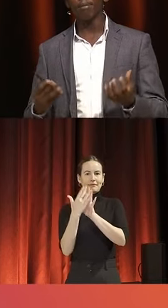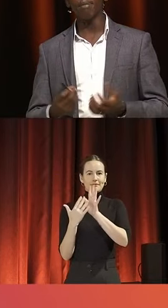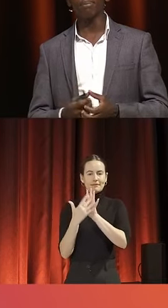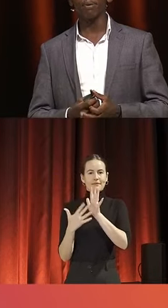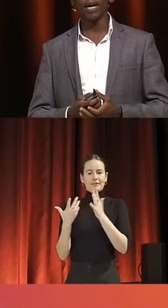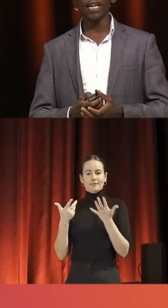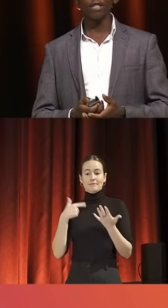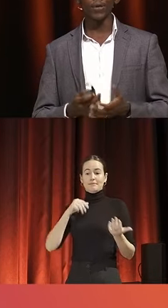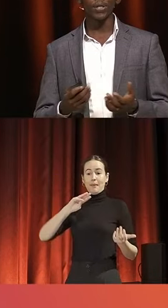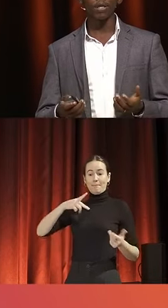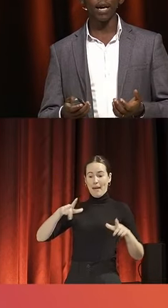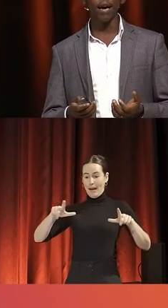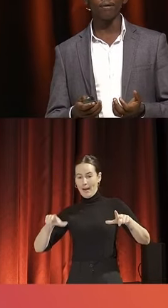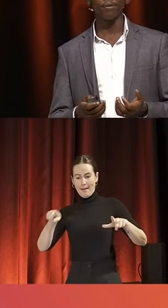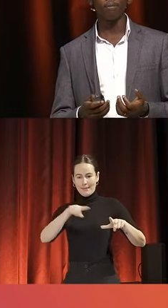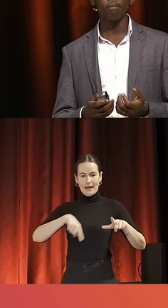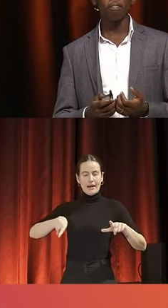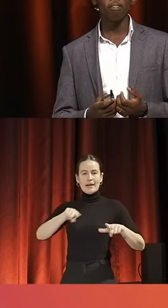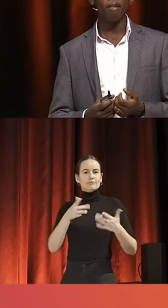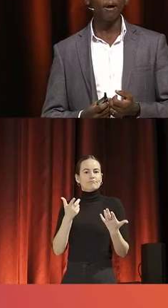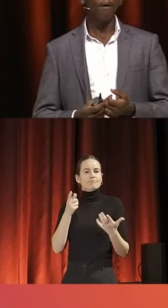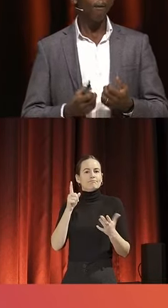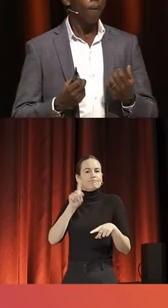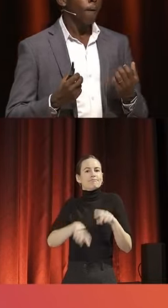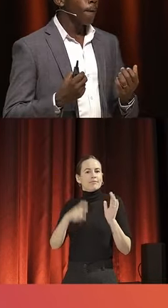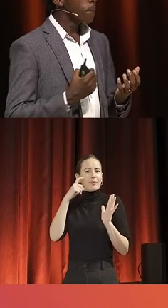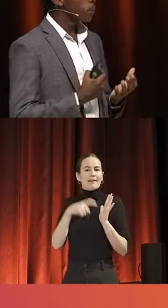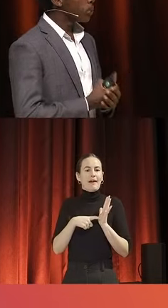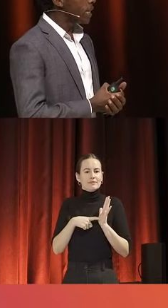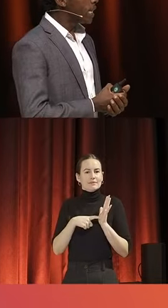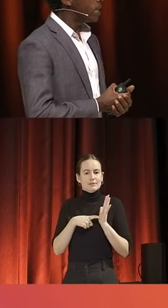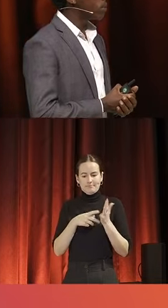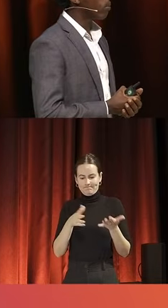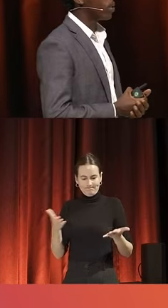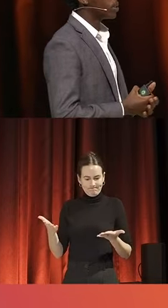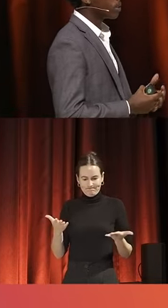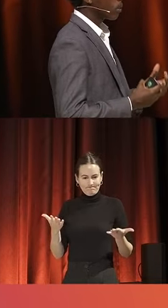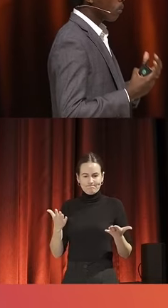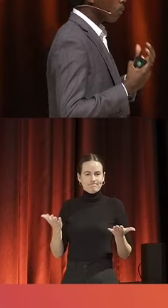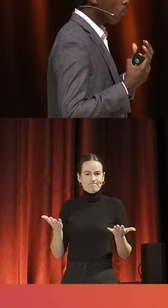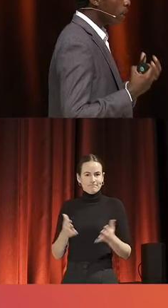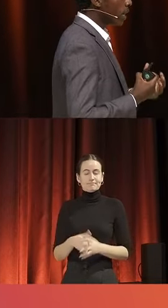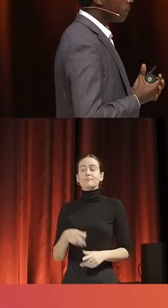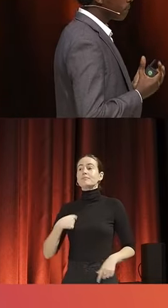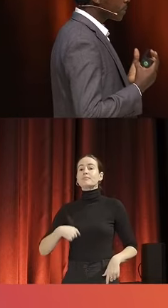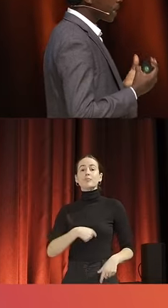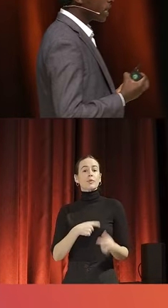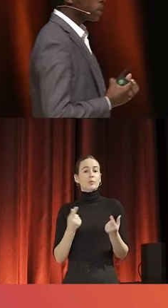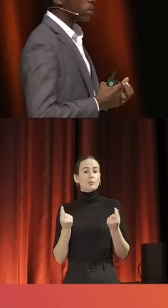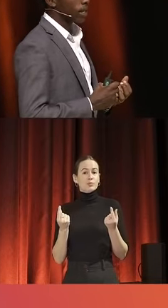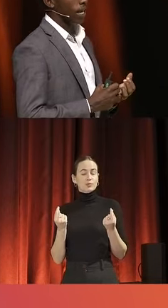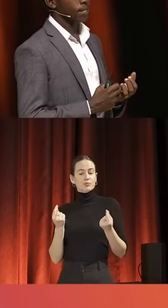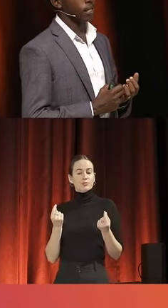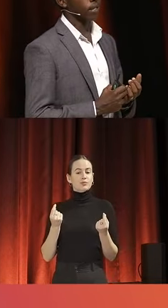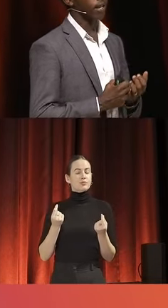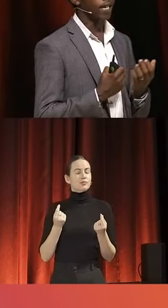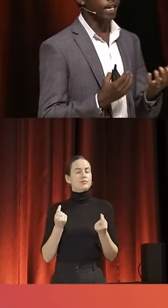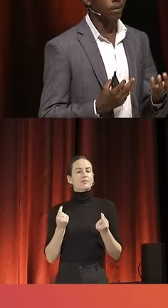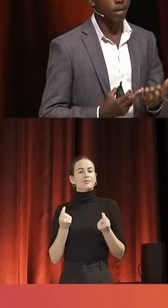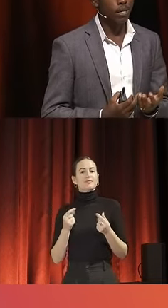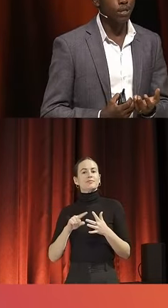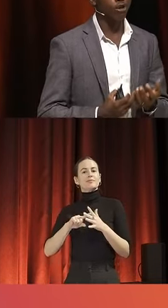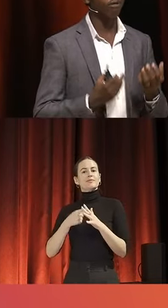recognize the map interface that they have. What we did was we started utilizing